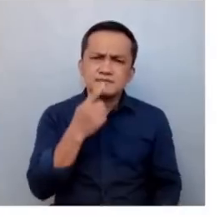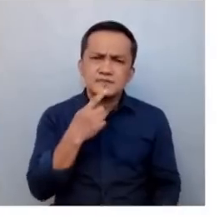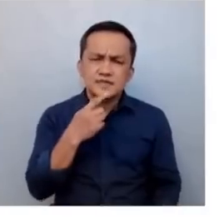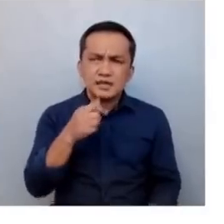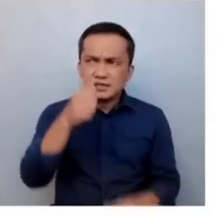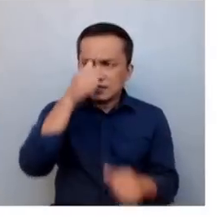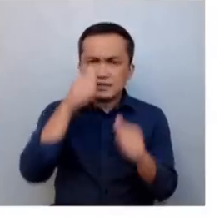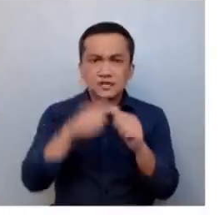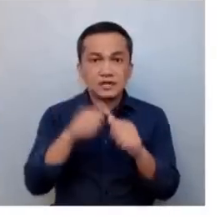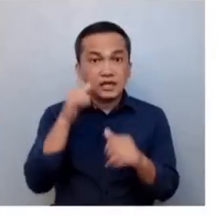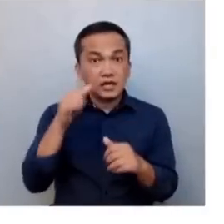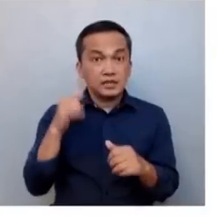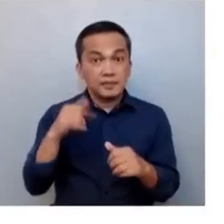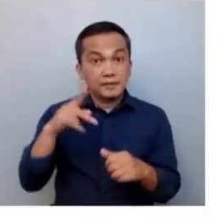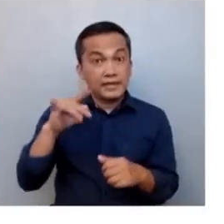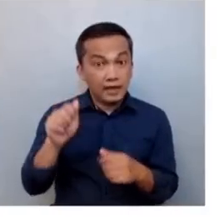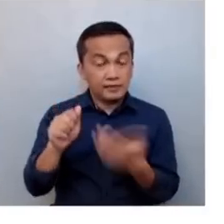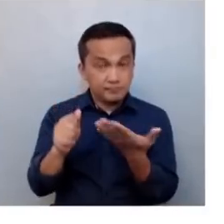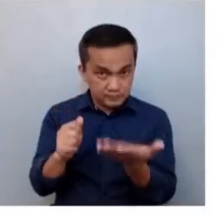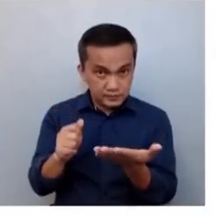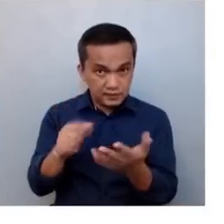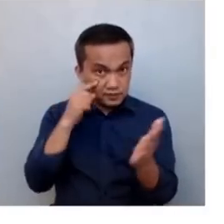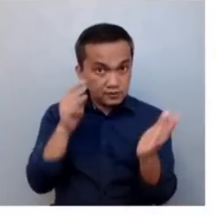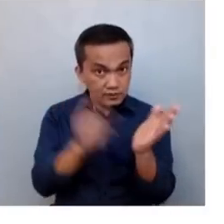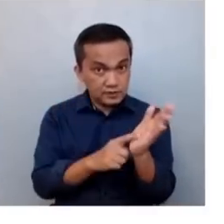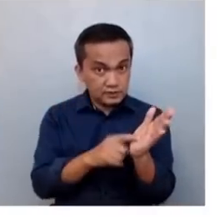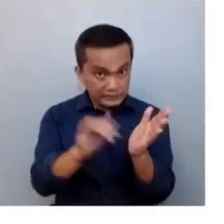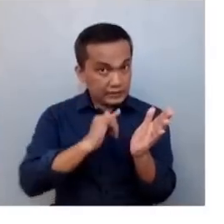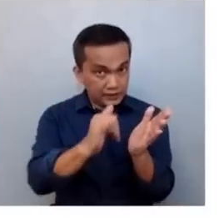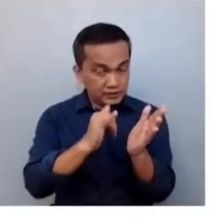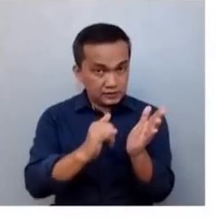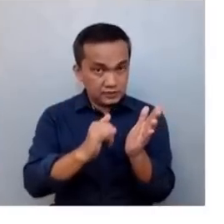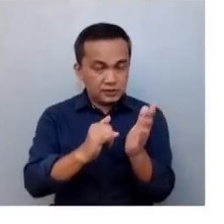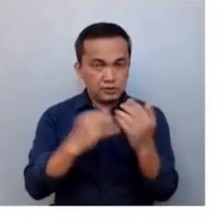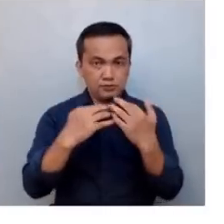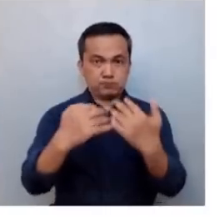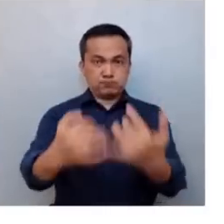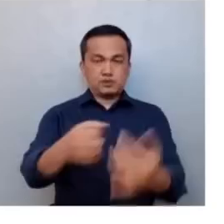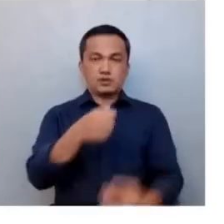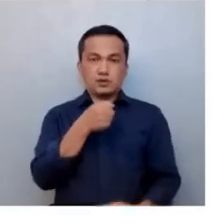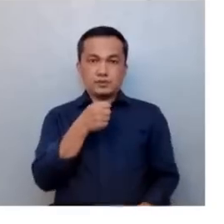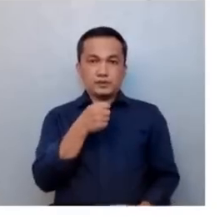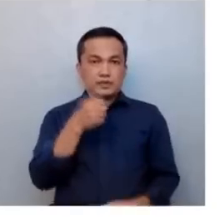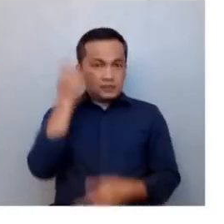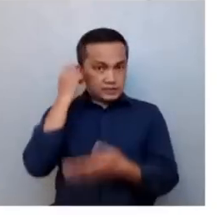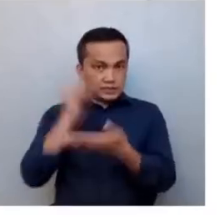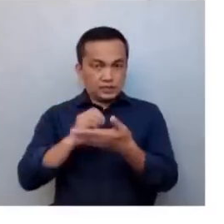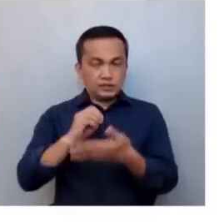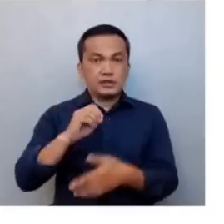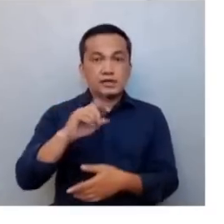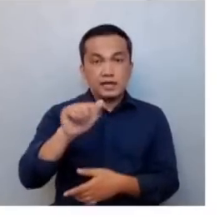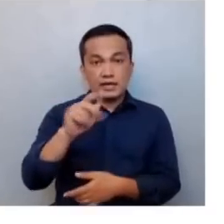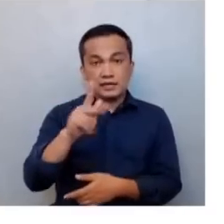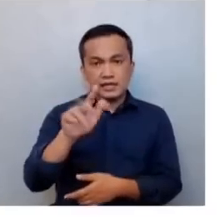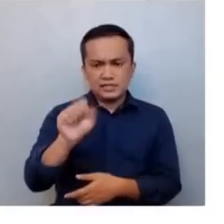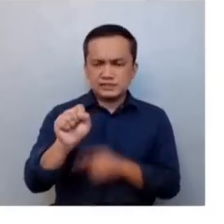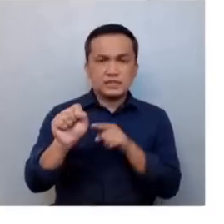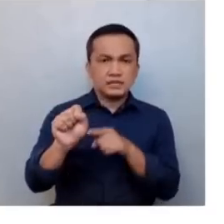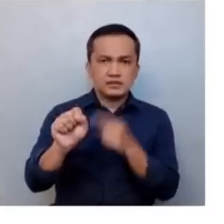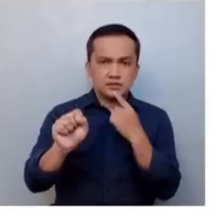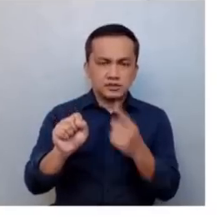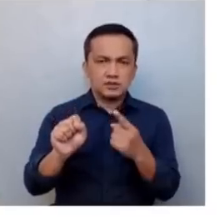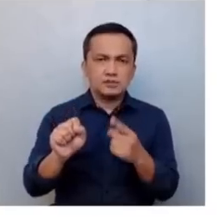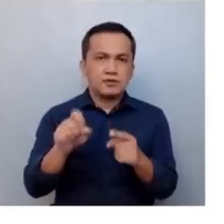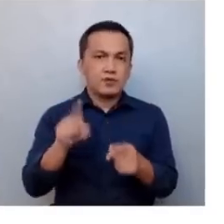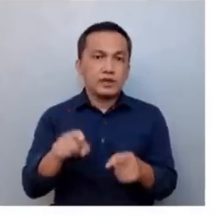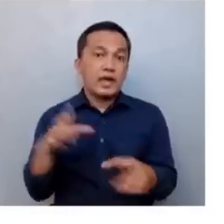yesterday, Pia, and I'm sure you noticed this as well, during the press briefing, Secretary Cruz Angeles would always say, we have yet to wait